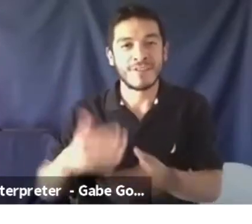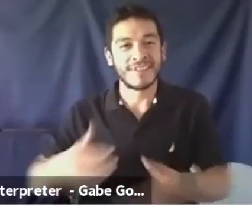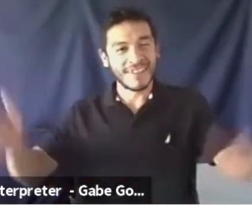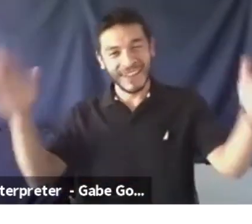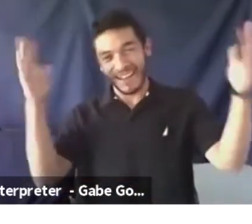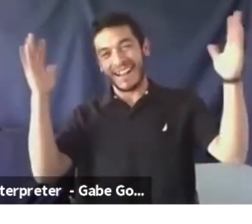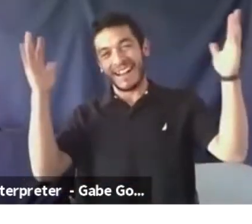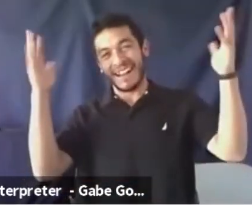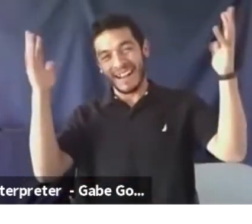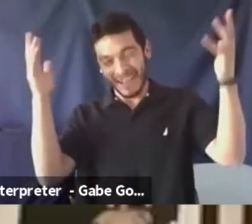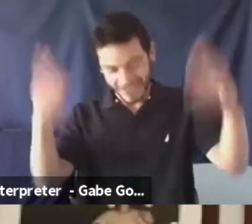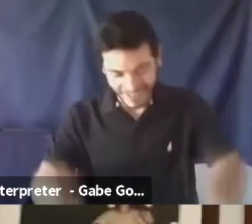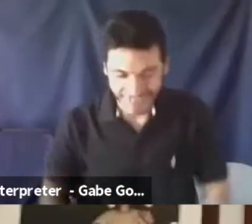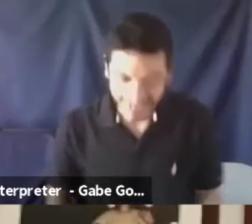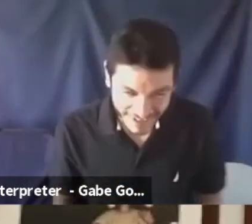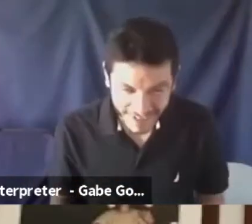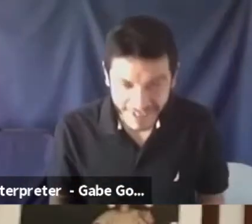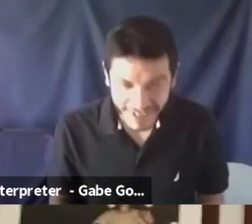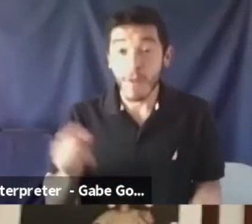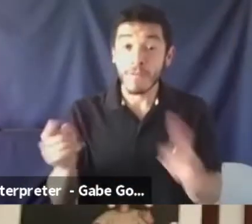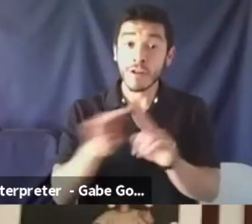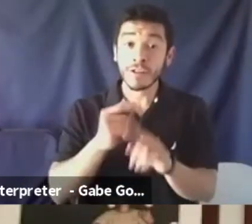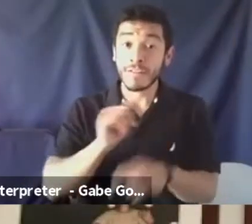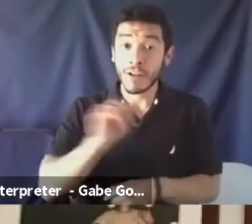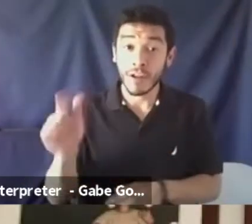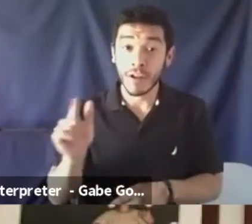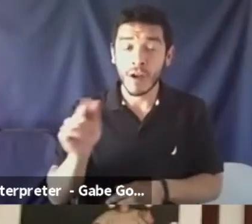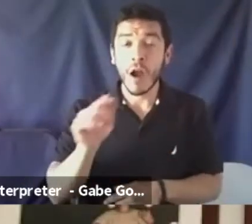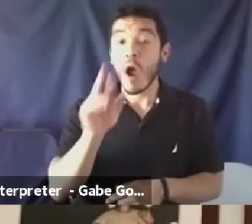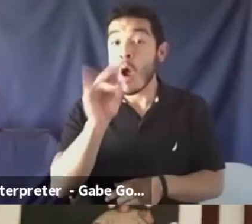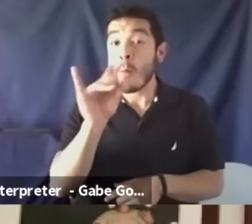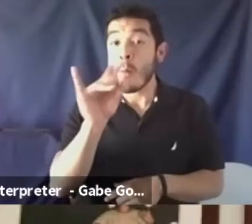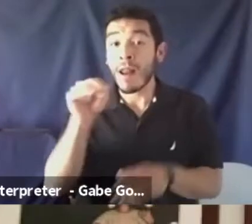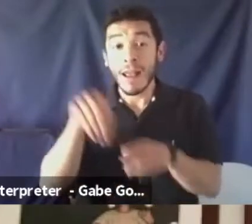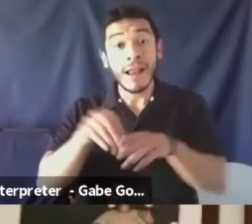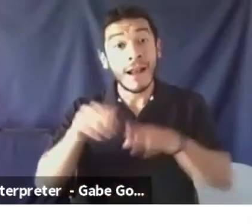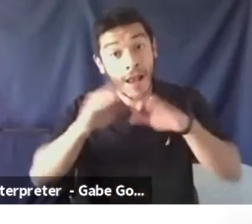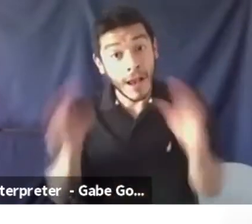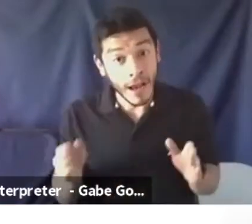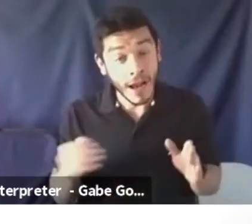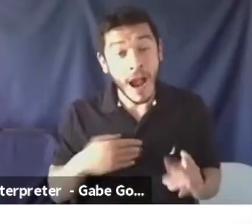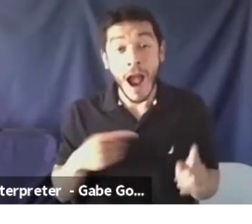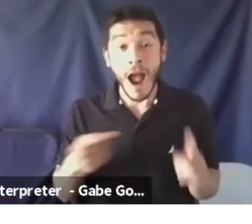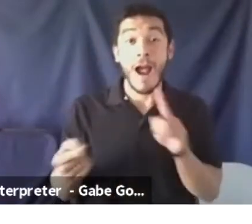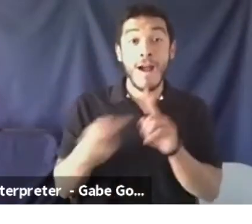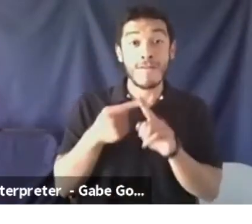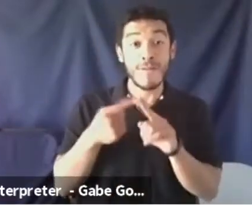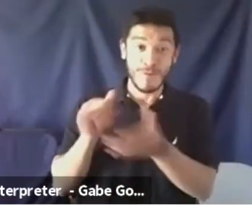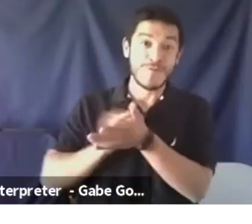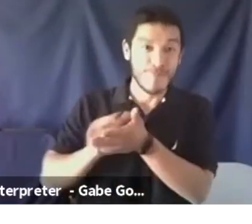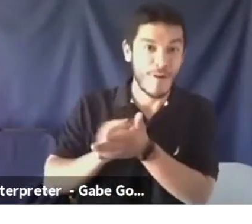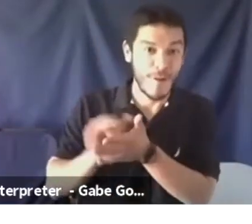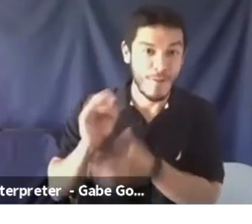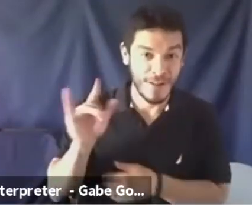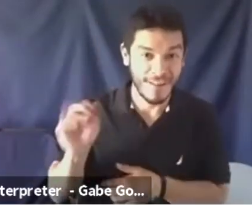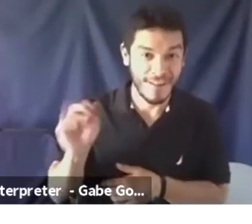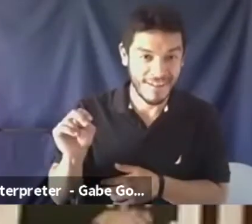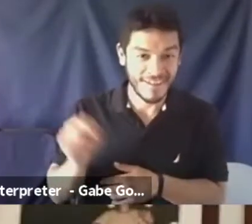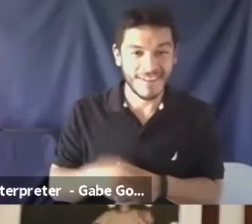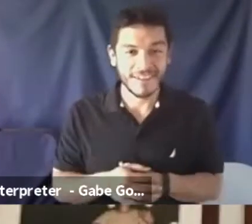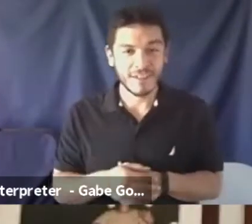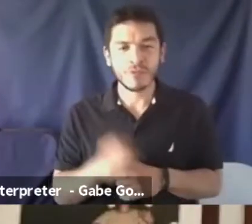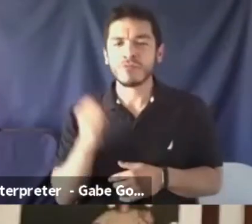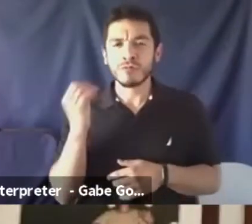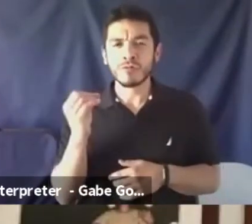So first of all, Brooklyn in the house. I'm from Brooklyn.